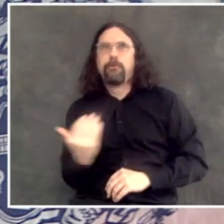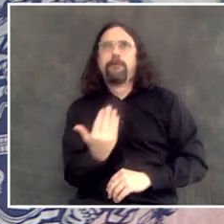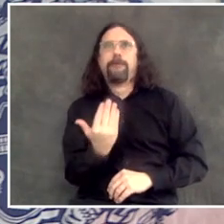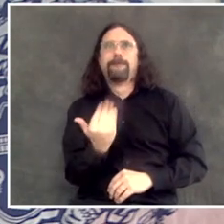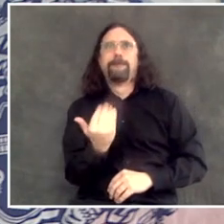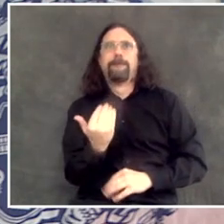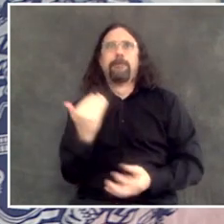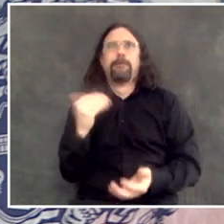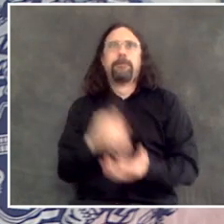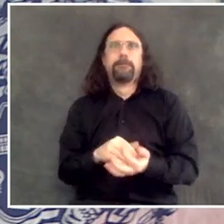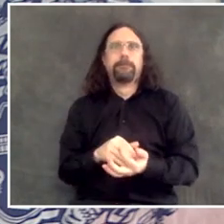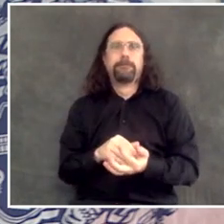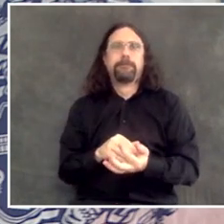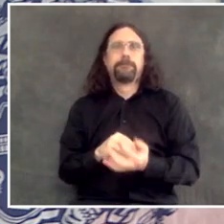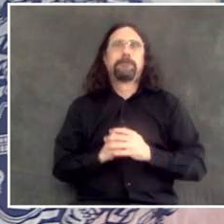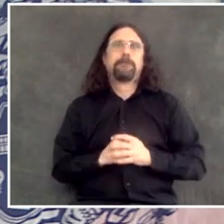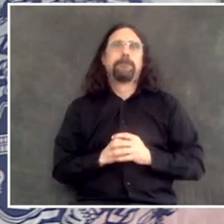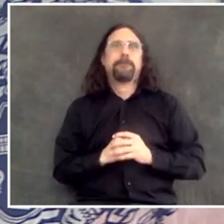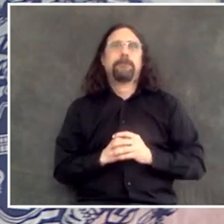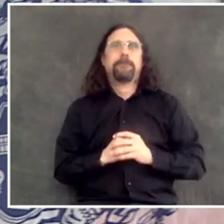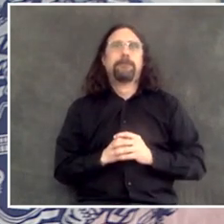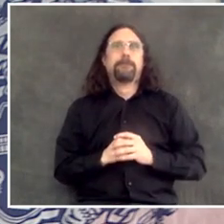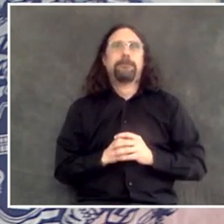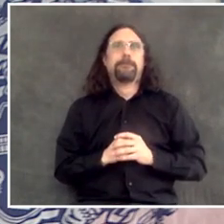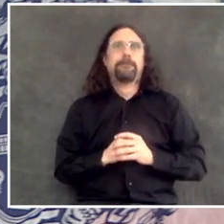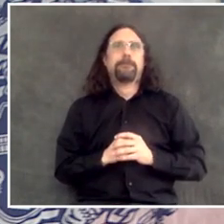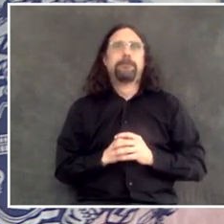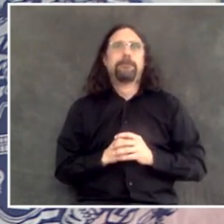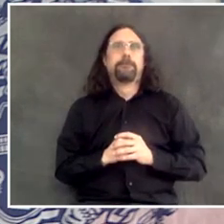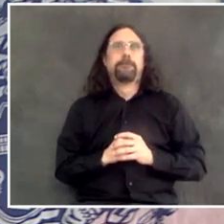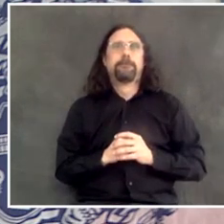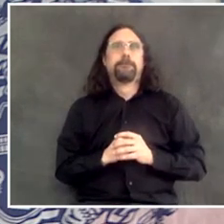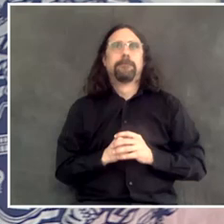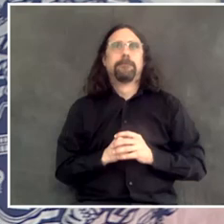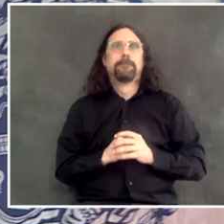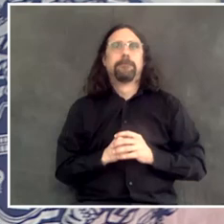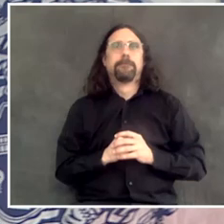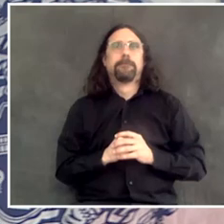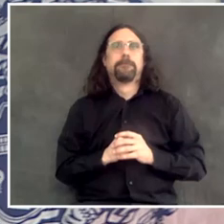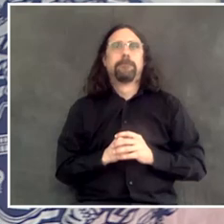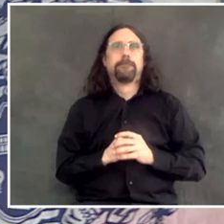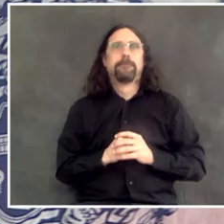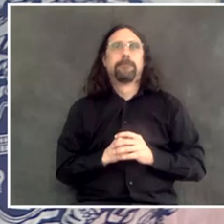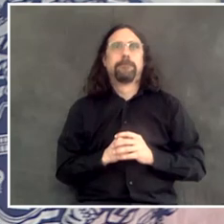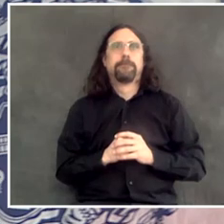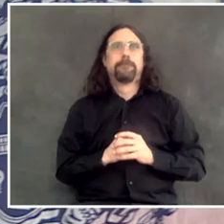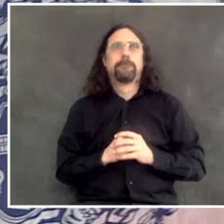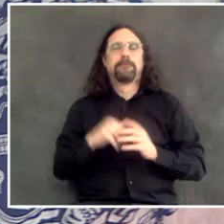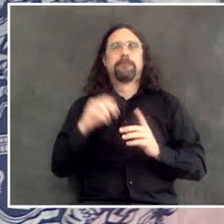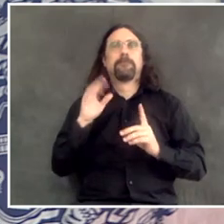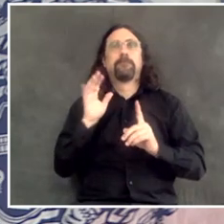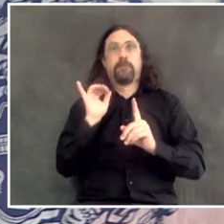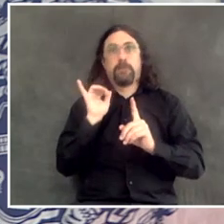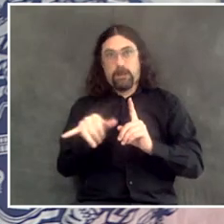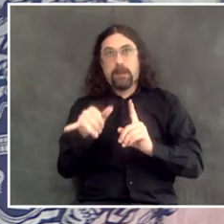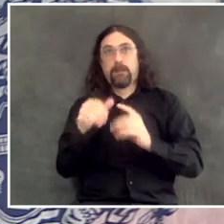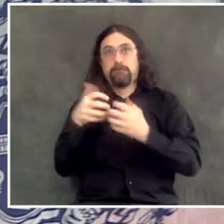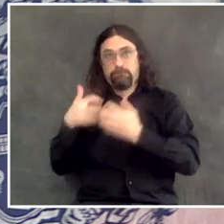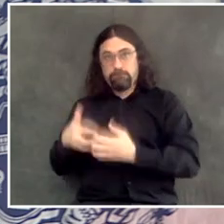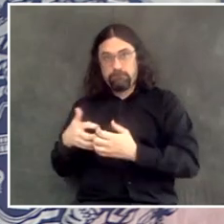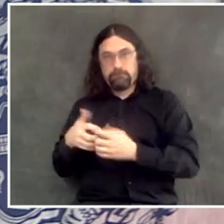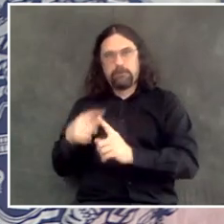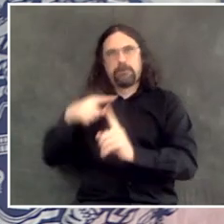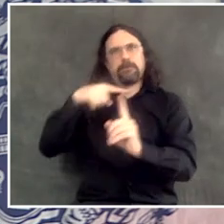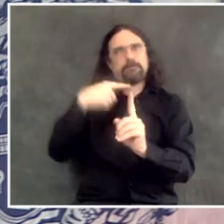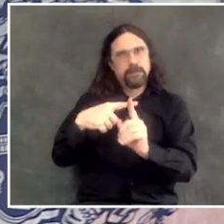45,000 new medical personnel over that which we started the month with, and I'll go over those details